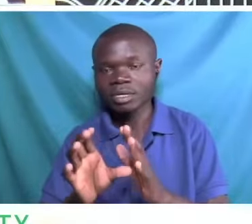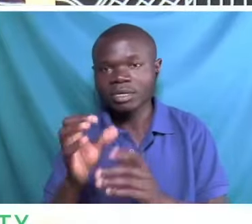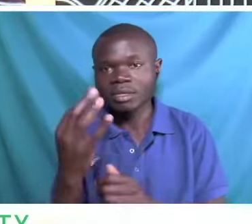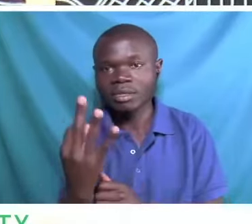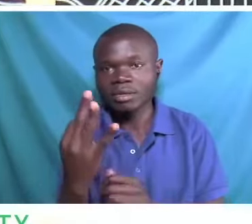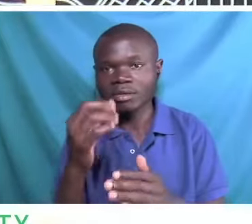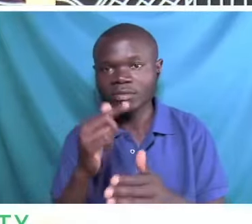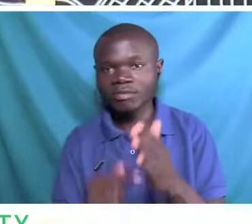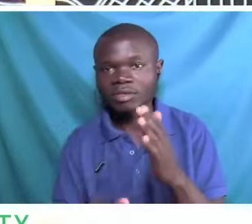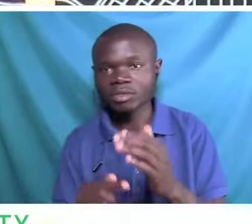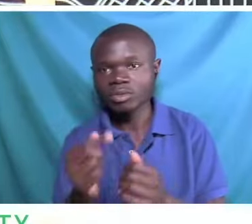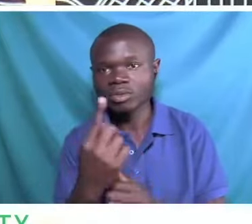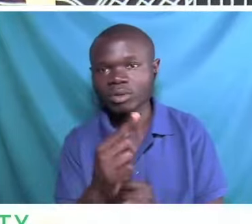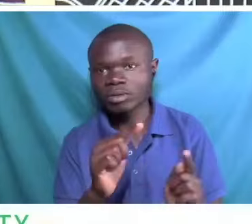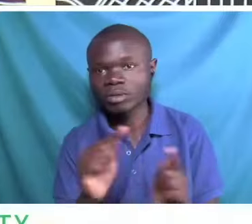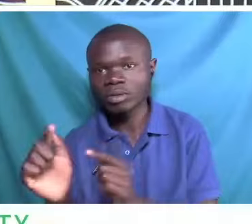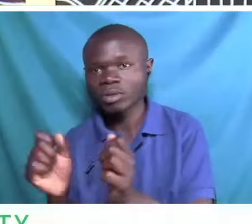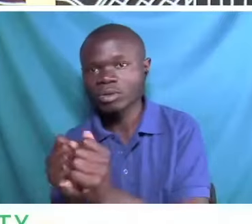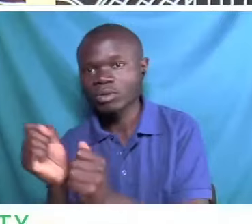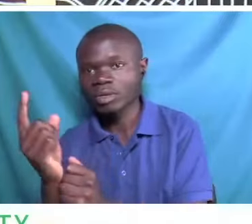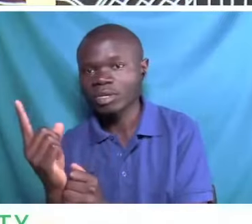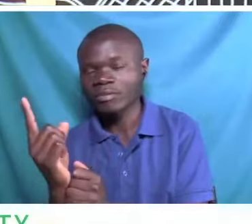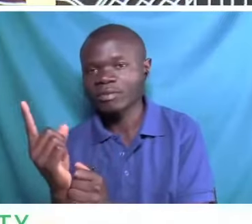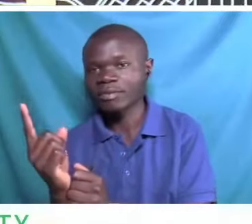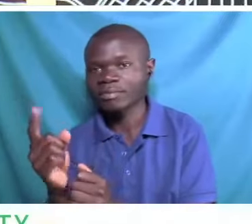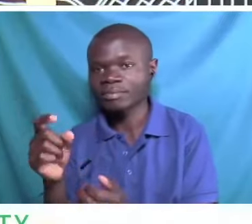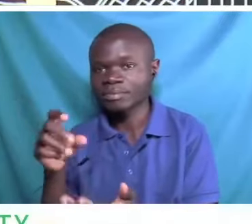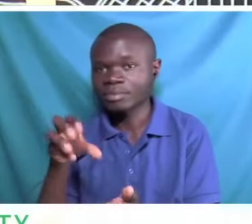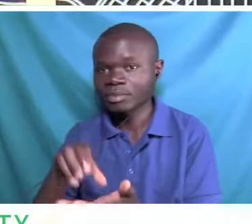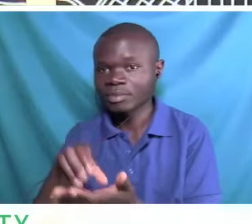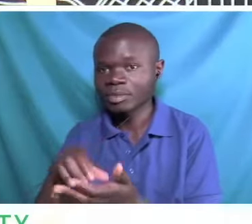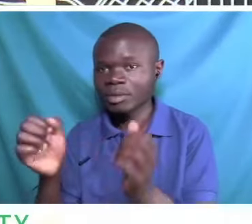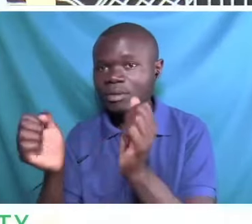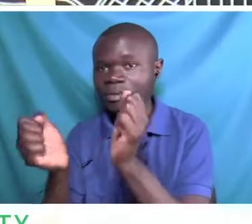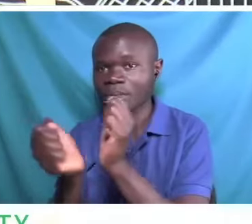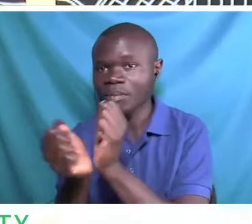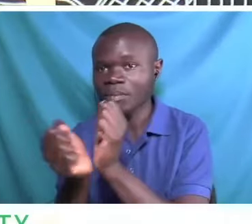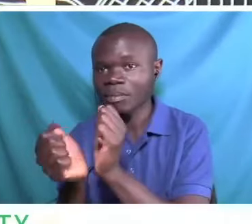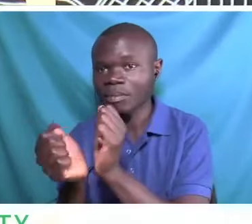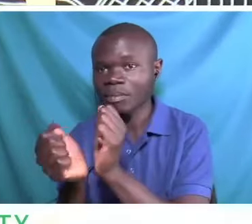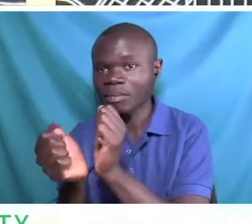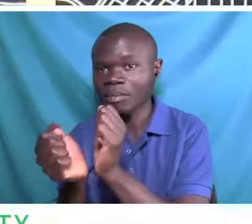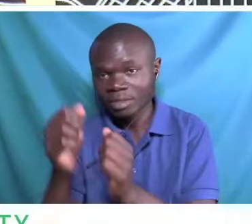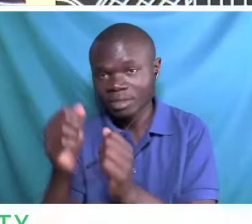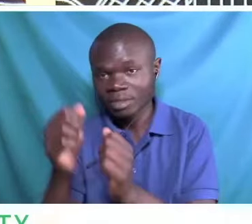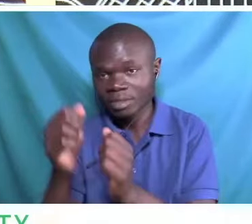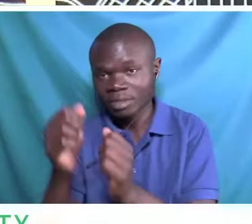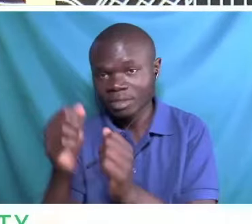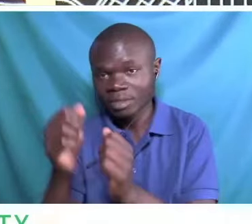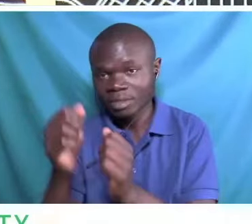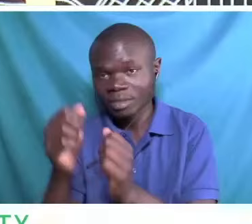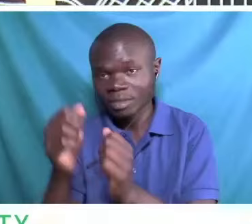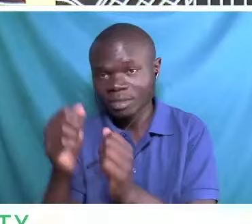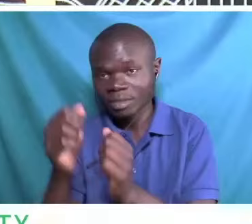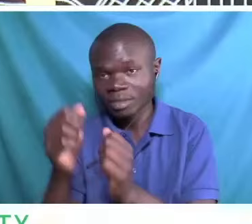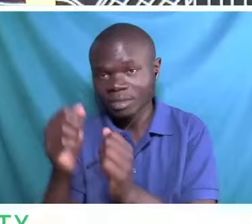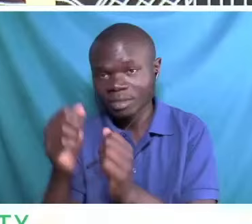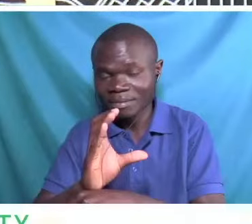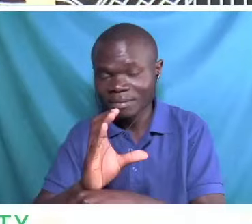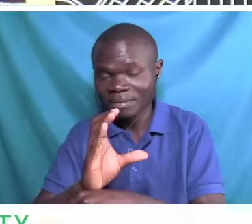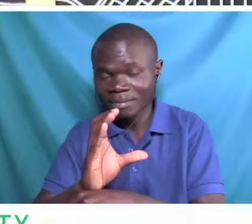to 11. And this is a situation where Paul is reminding the church